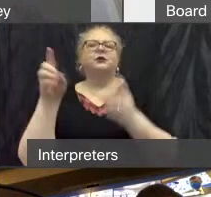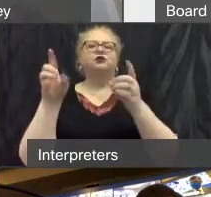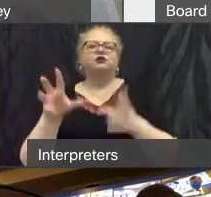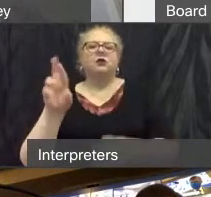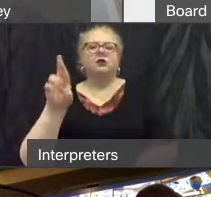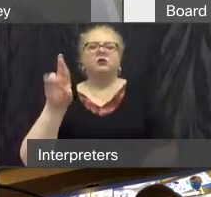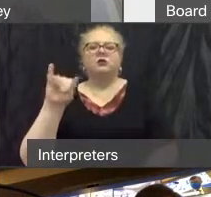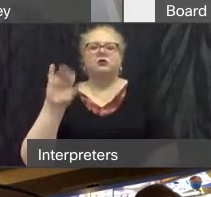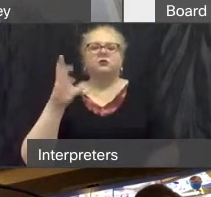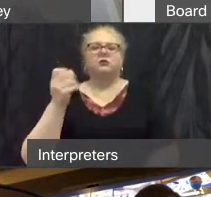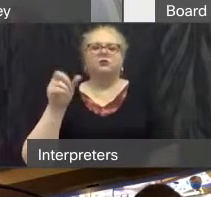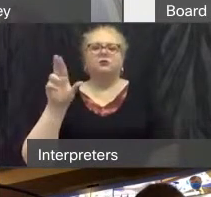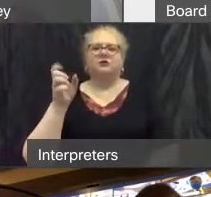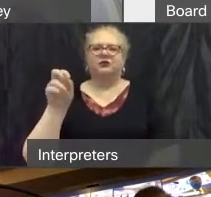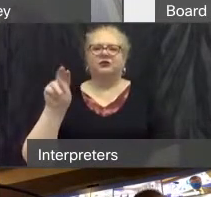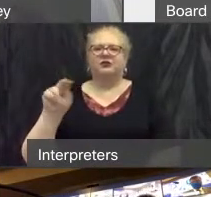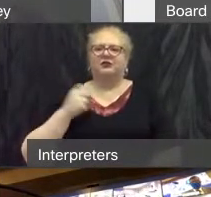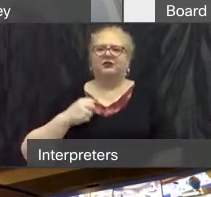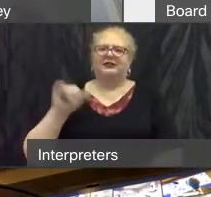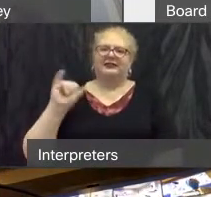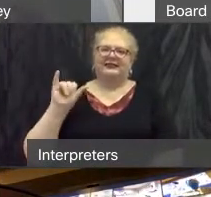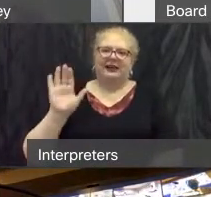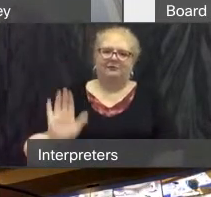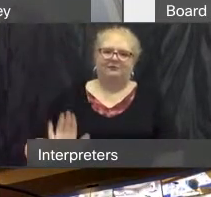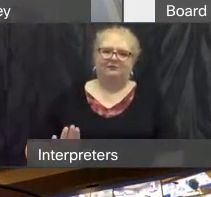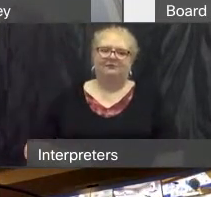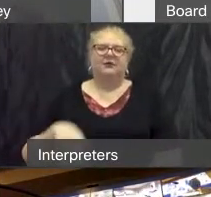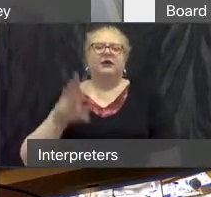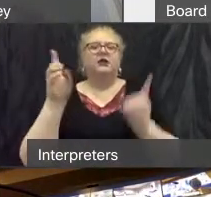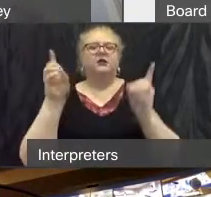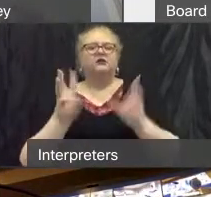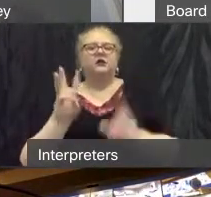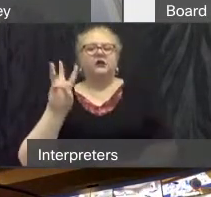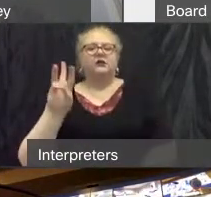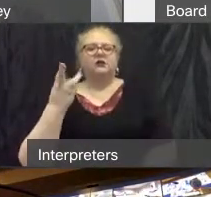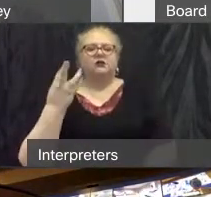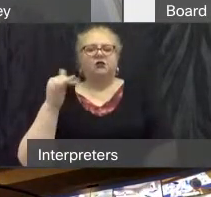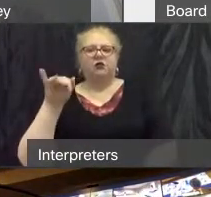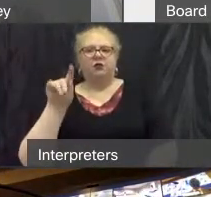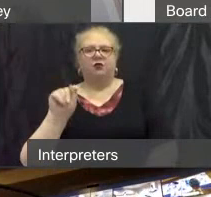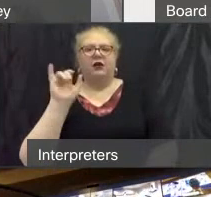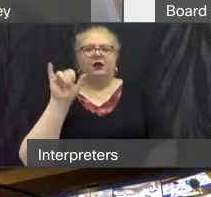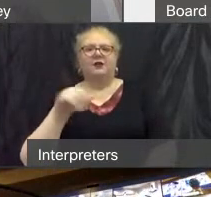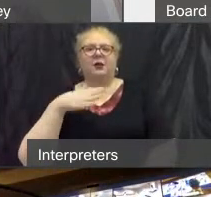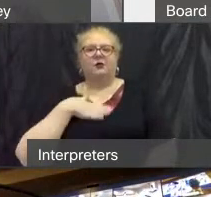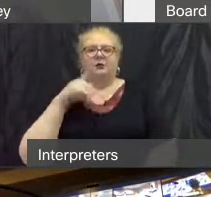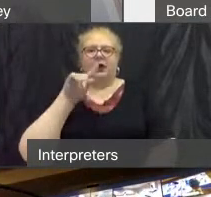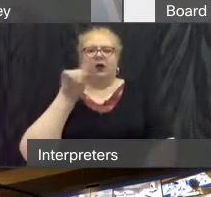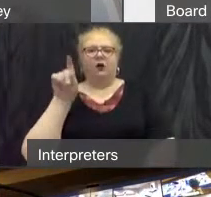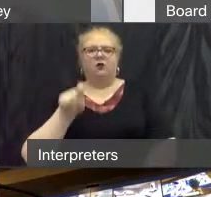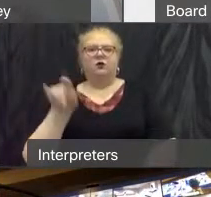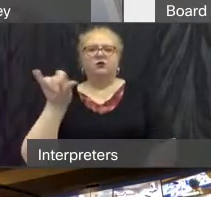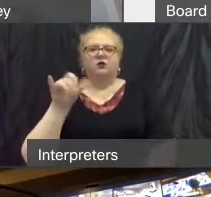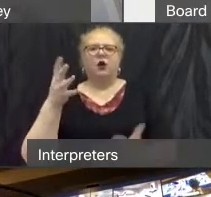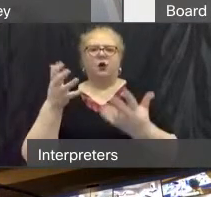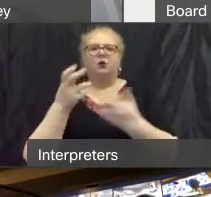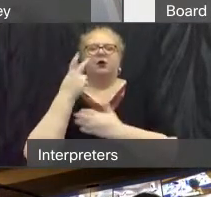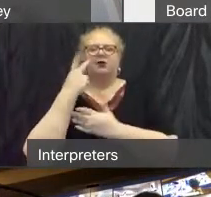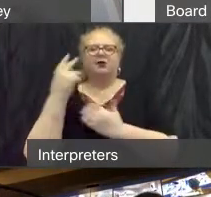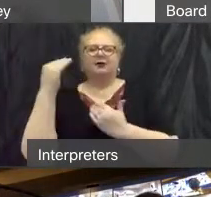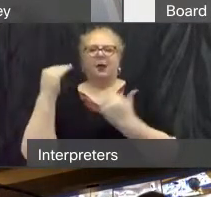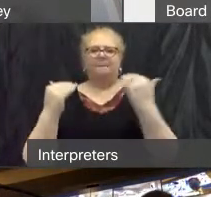Richardson. Same thing, Mayor. Director Wright. That was my question. I wanted to see a balance of what